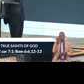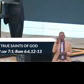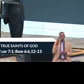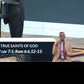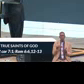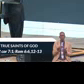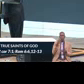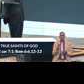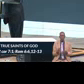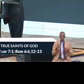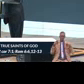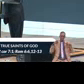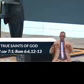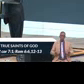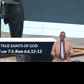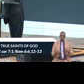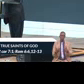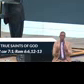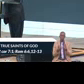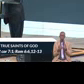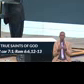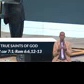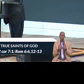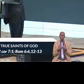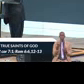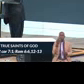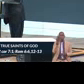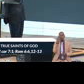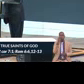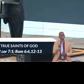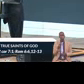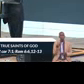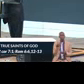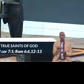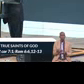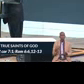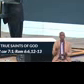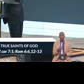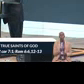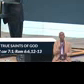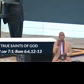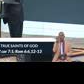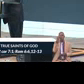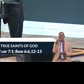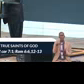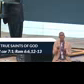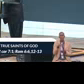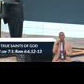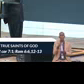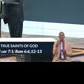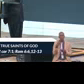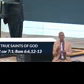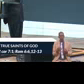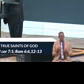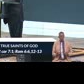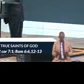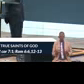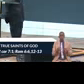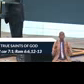know this by personal possession. Knowing this, we know this by the